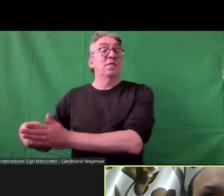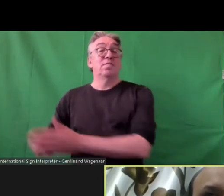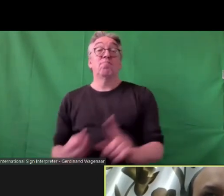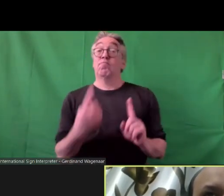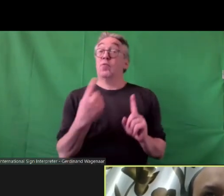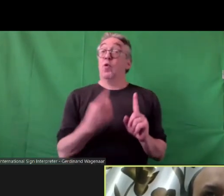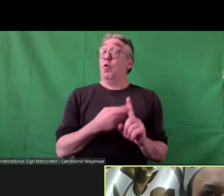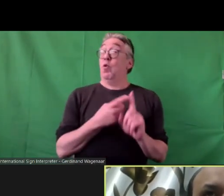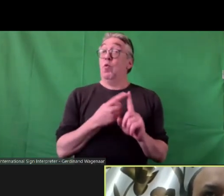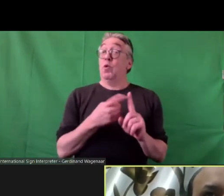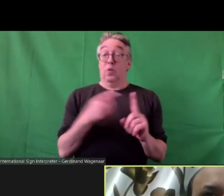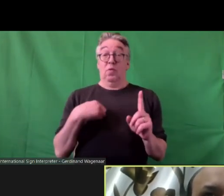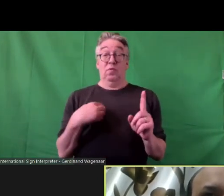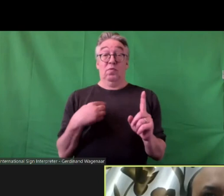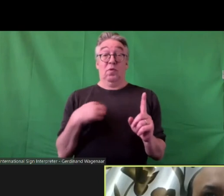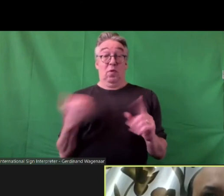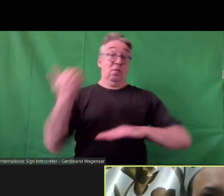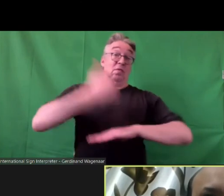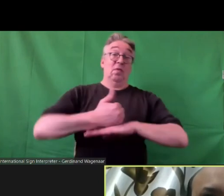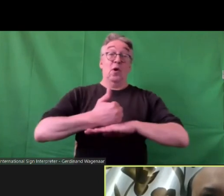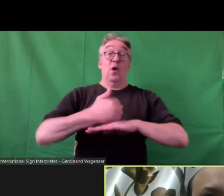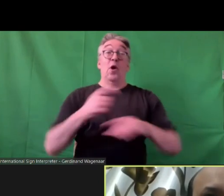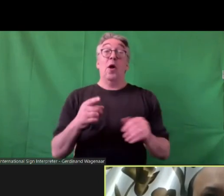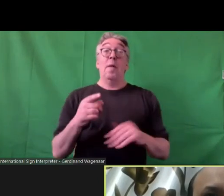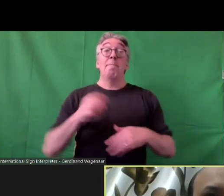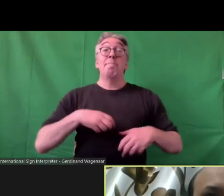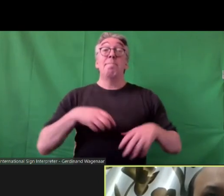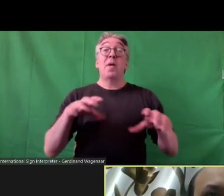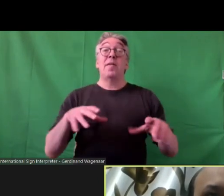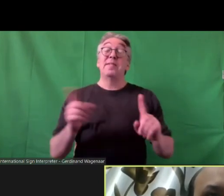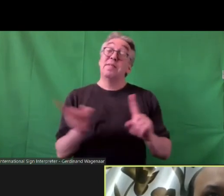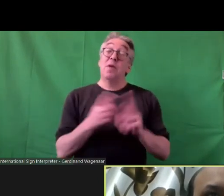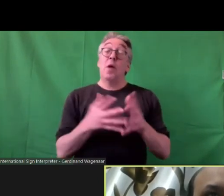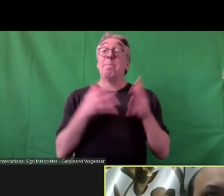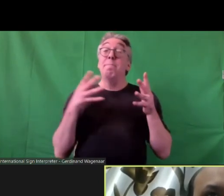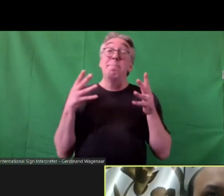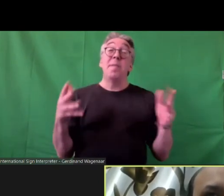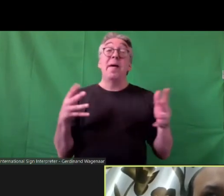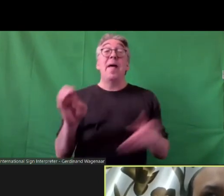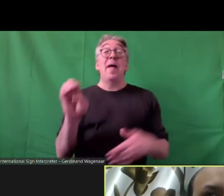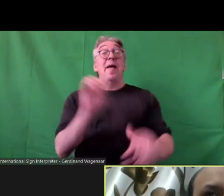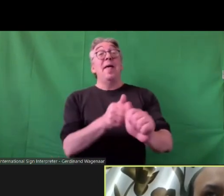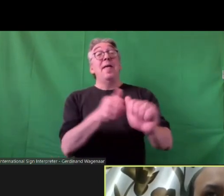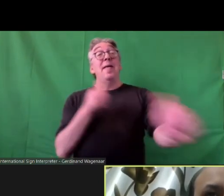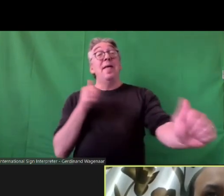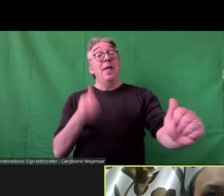largest e-learning platform, that is Muktapath. Now we are looking forward to make